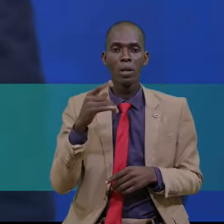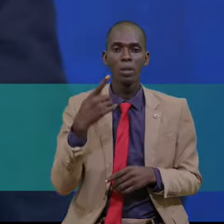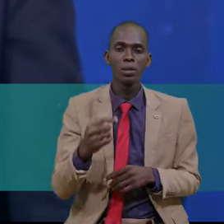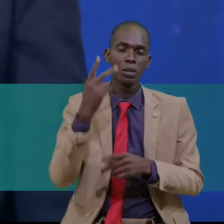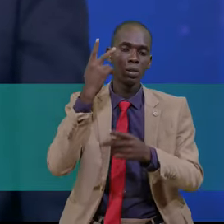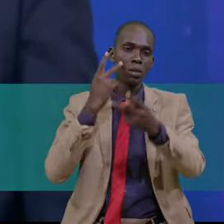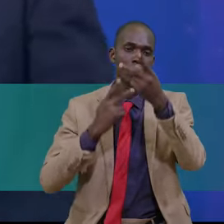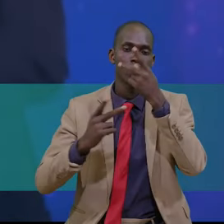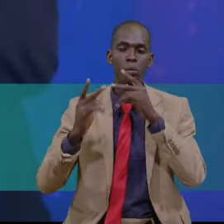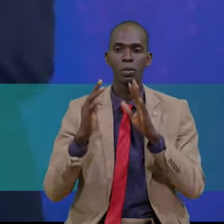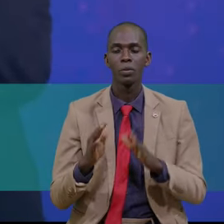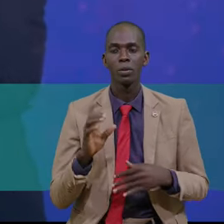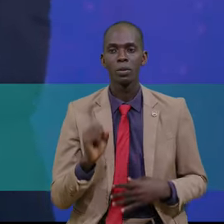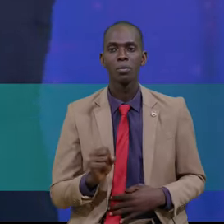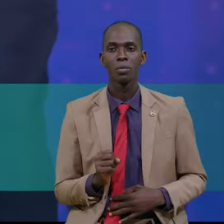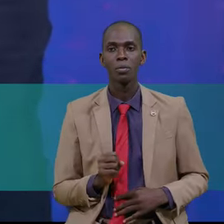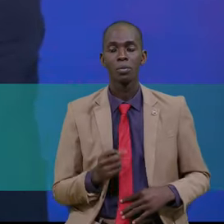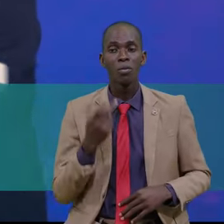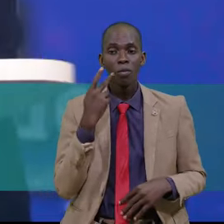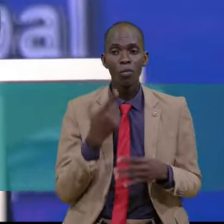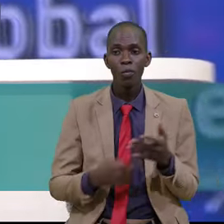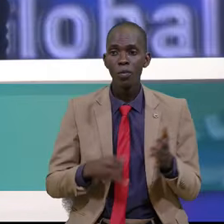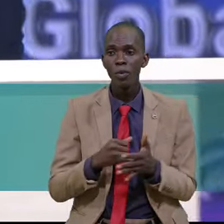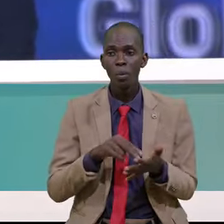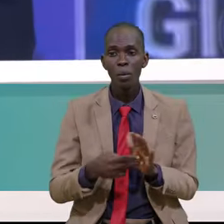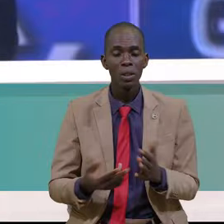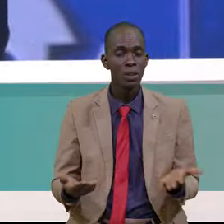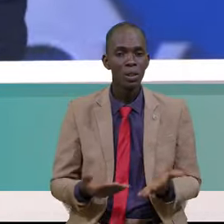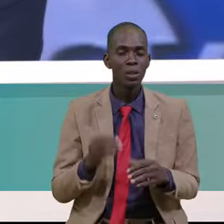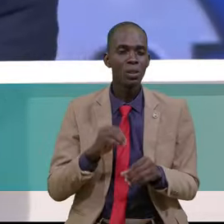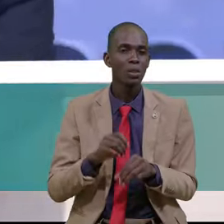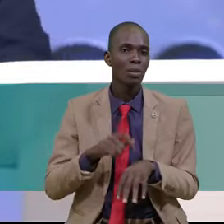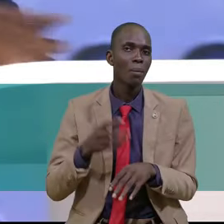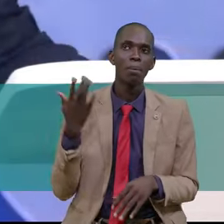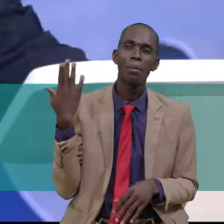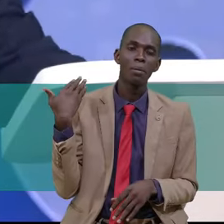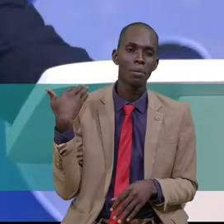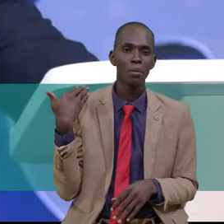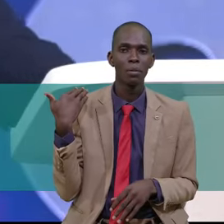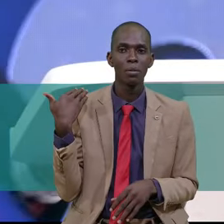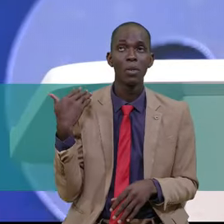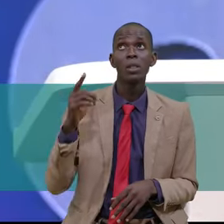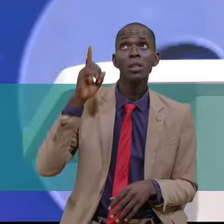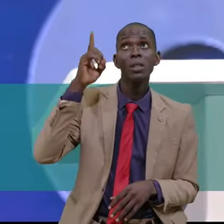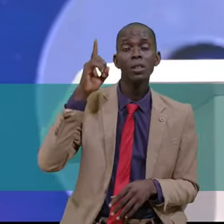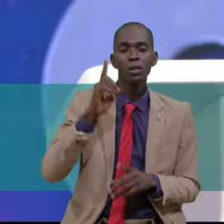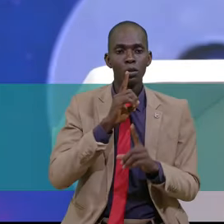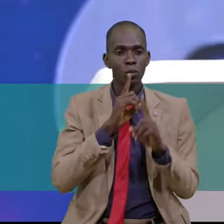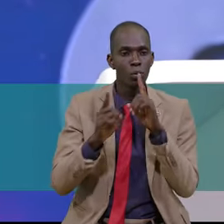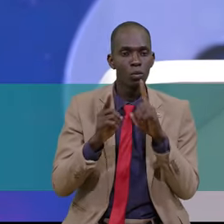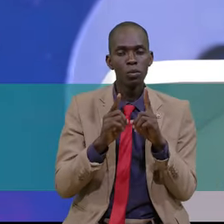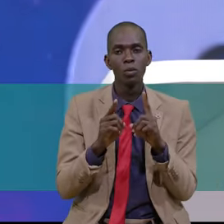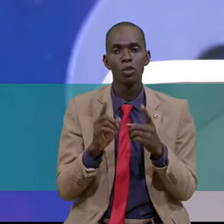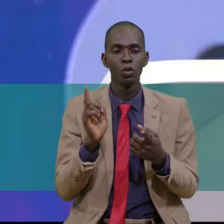by the prophets you know what he saying he said in time passed he spoke by the